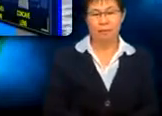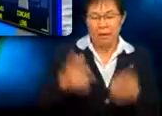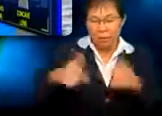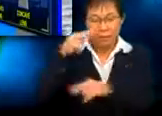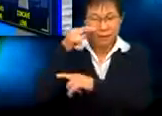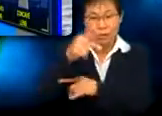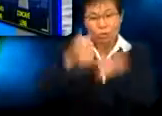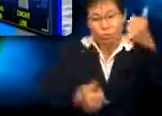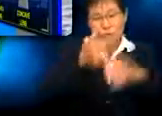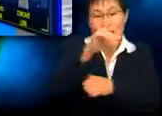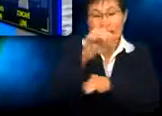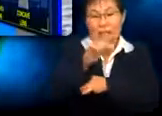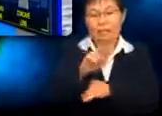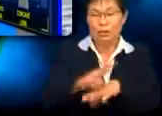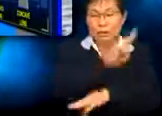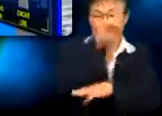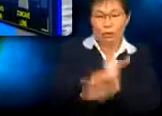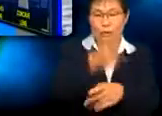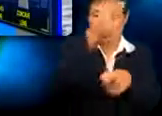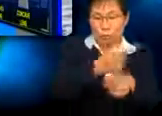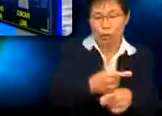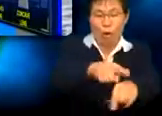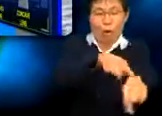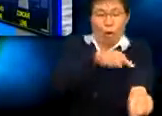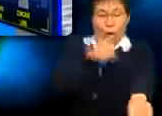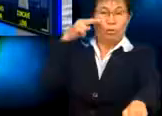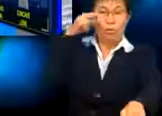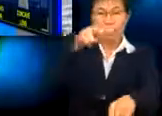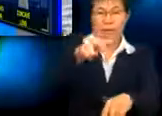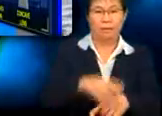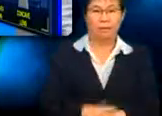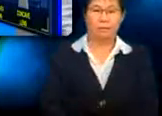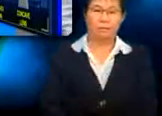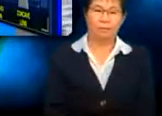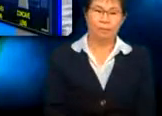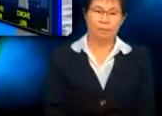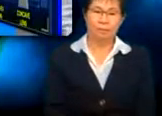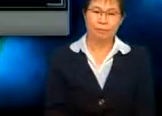Let's see, which lens is used to correct long-sightedness?